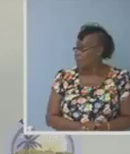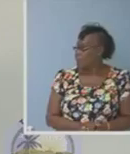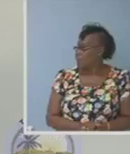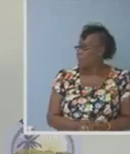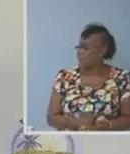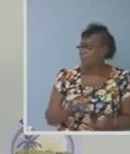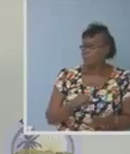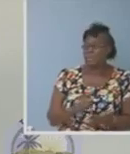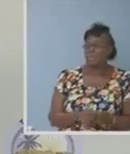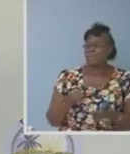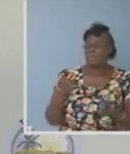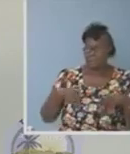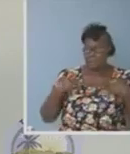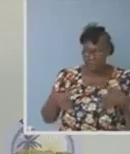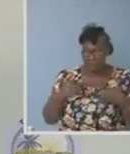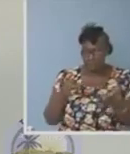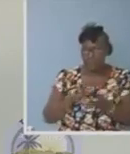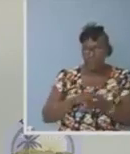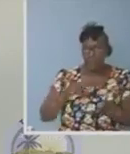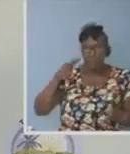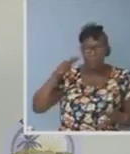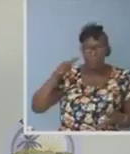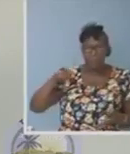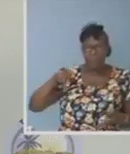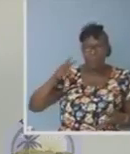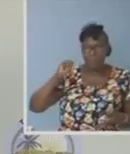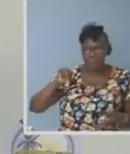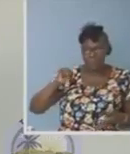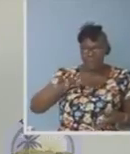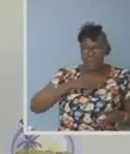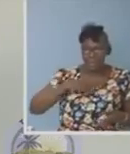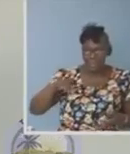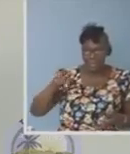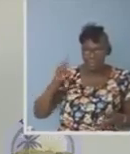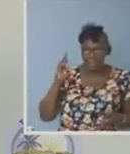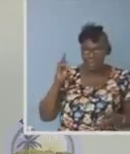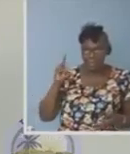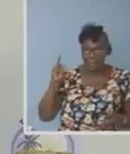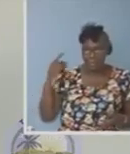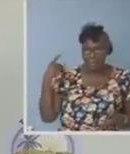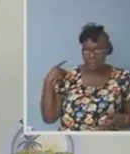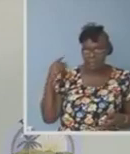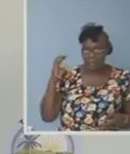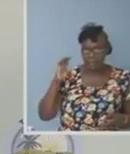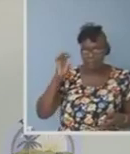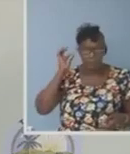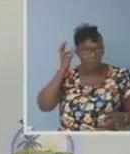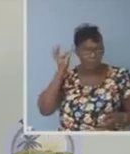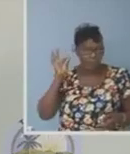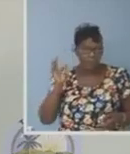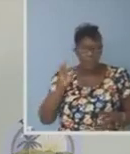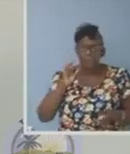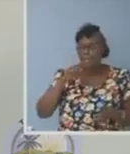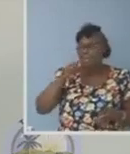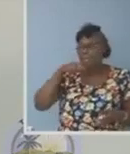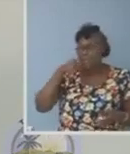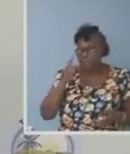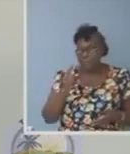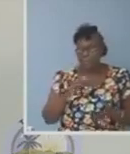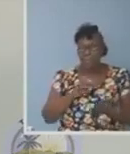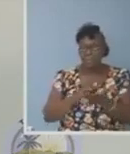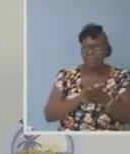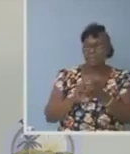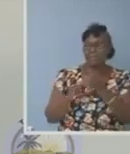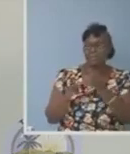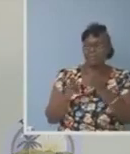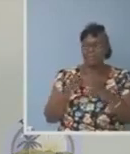Prime Minister and also the Deputy Chief Secretary has mentioned that there is a reconsideration